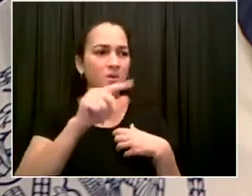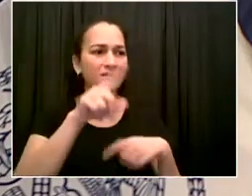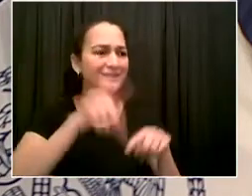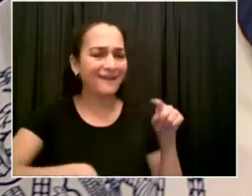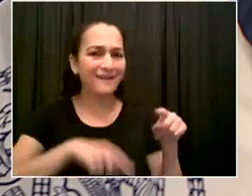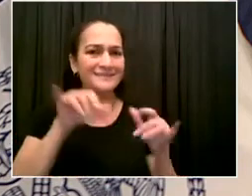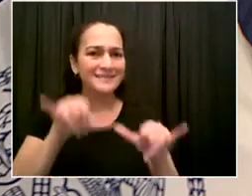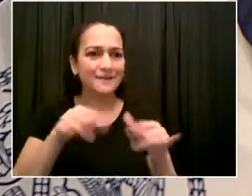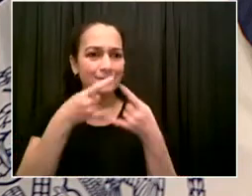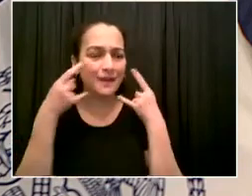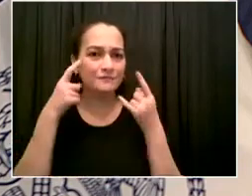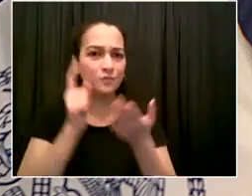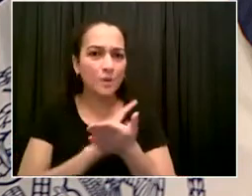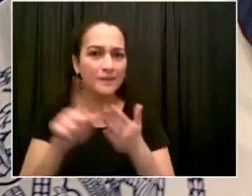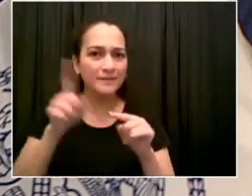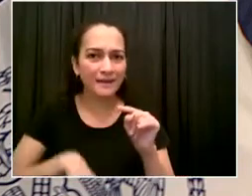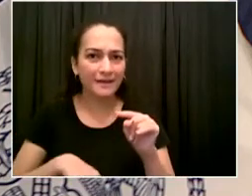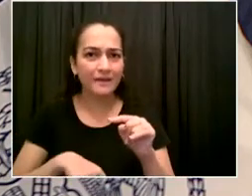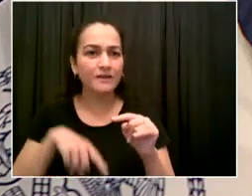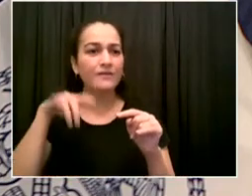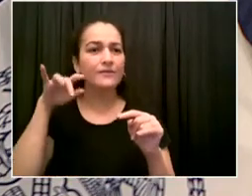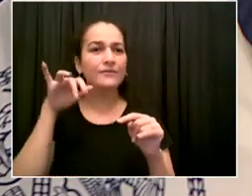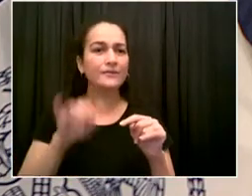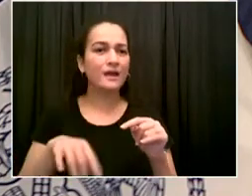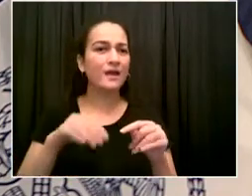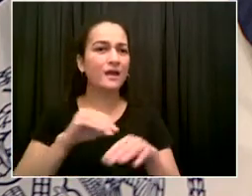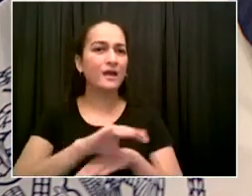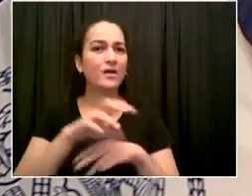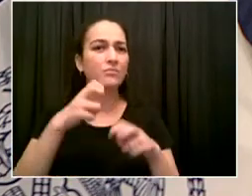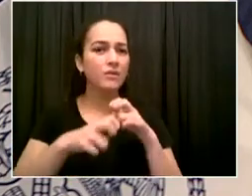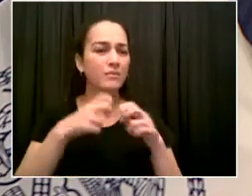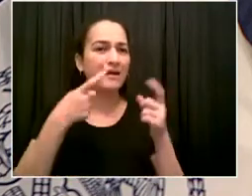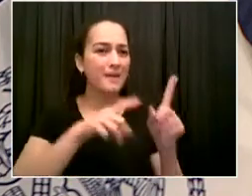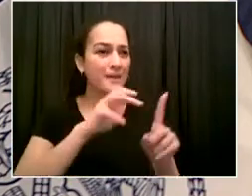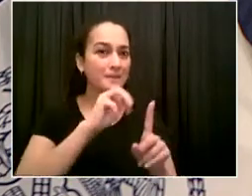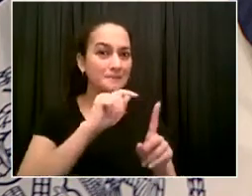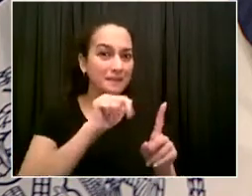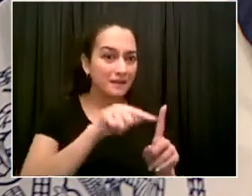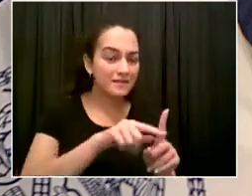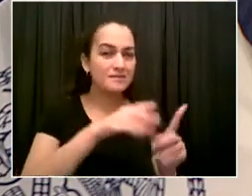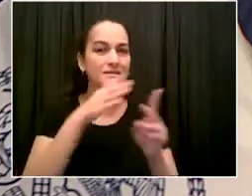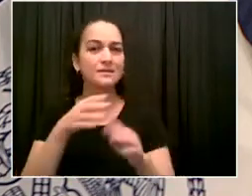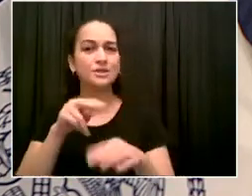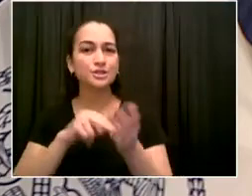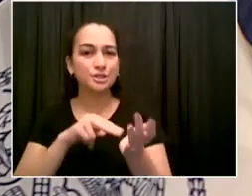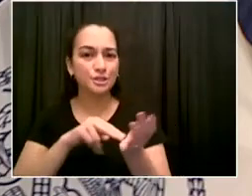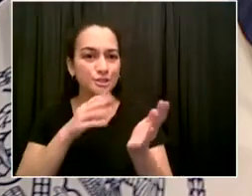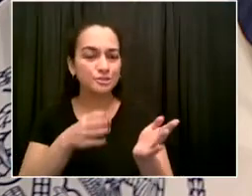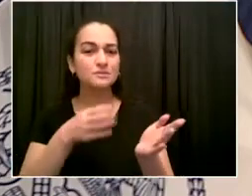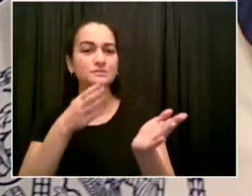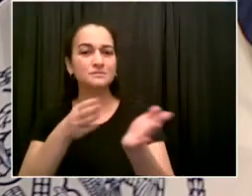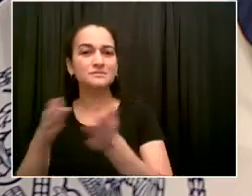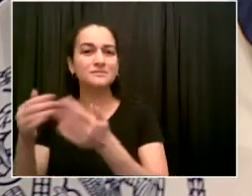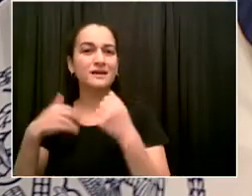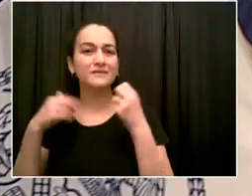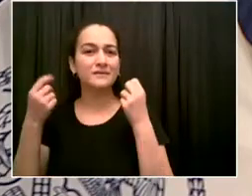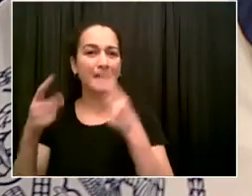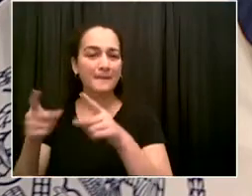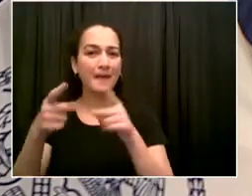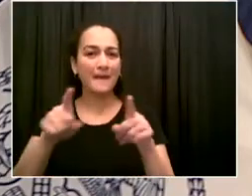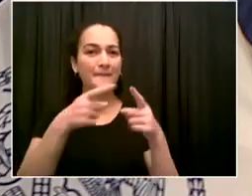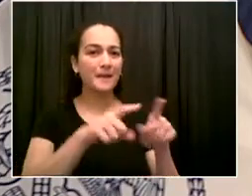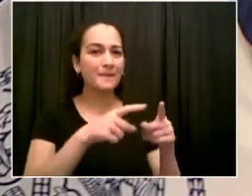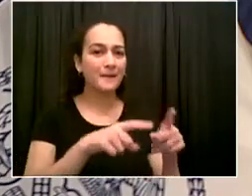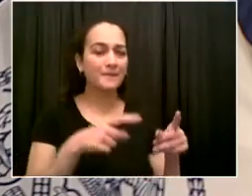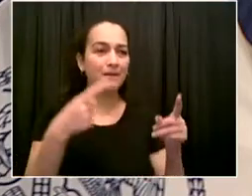many communities had fewer than 40% of their residents vaccinated. They warned that the CDC guidance put essential workers at risk and that it